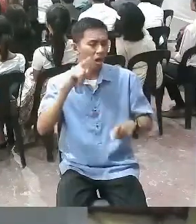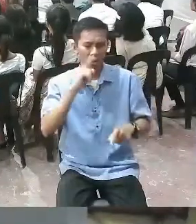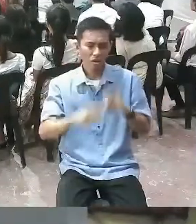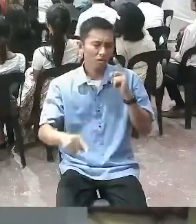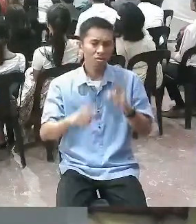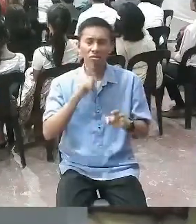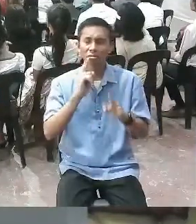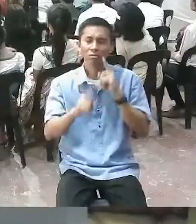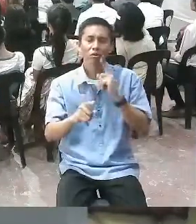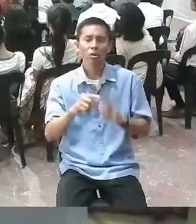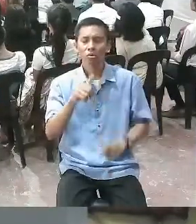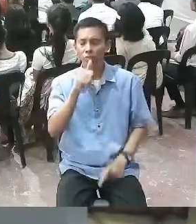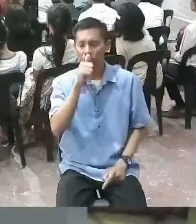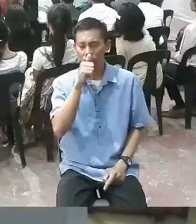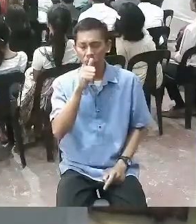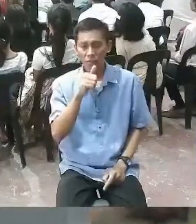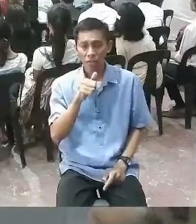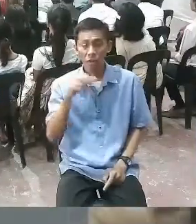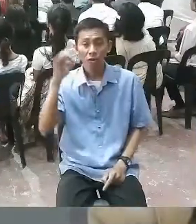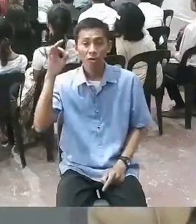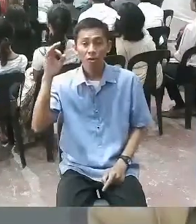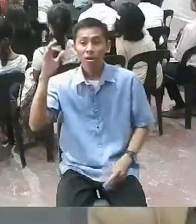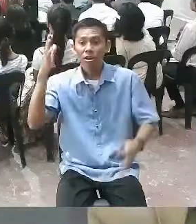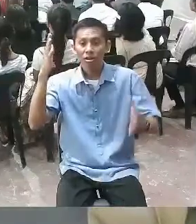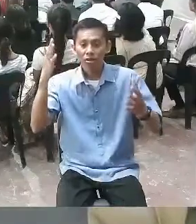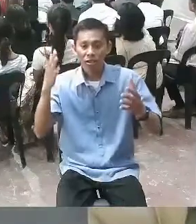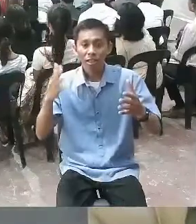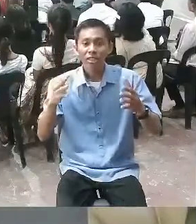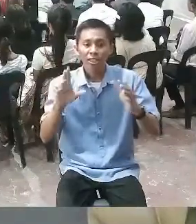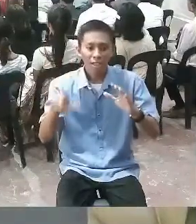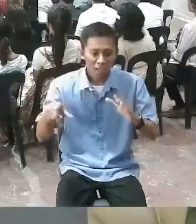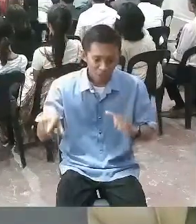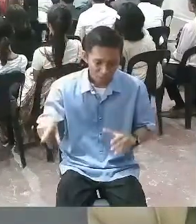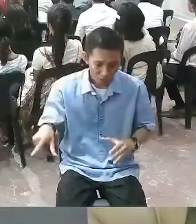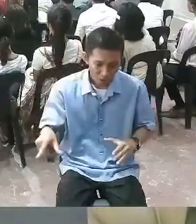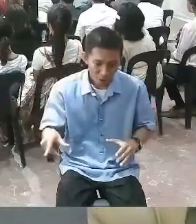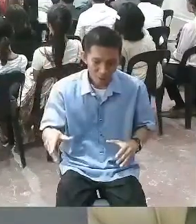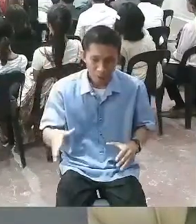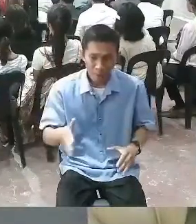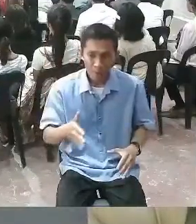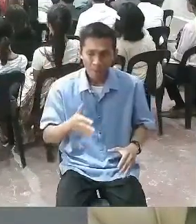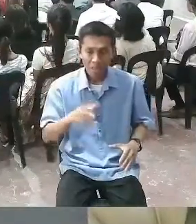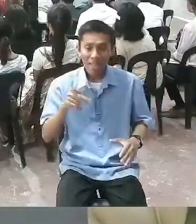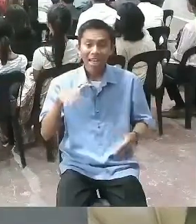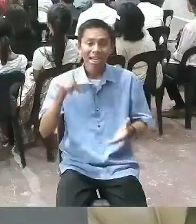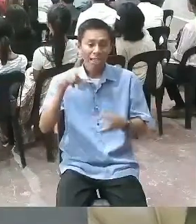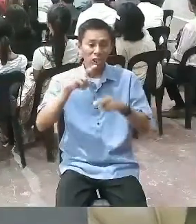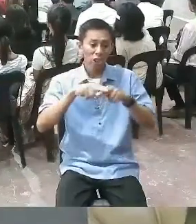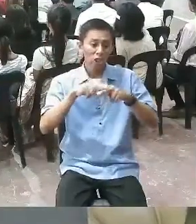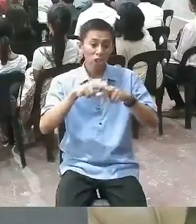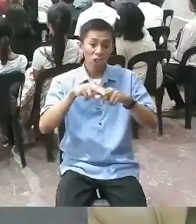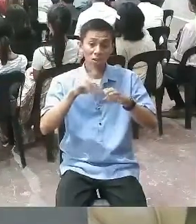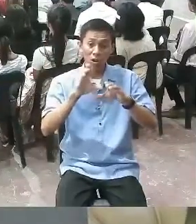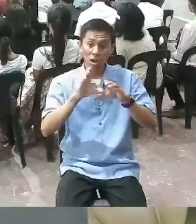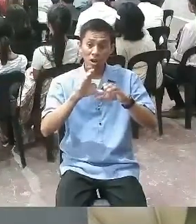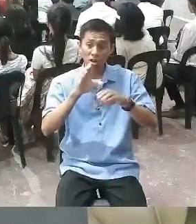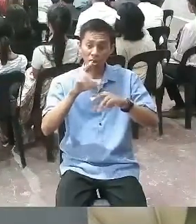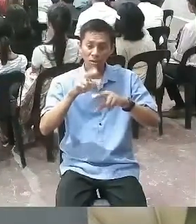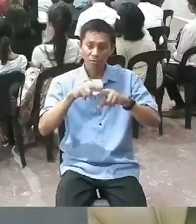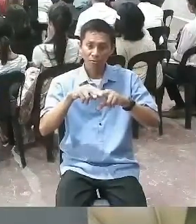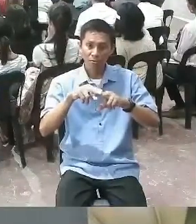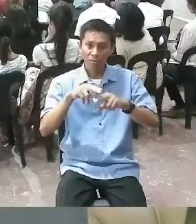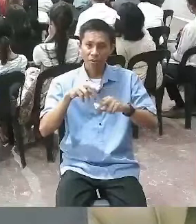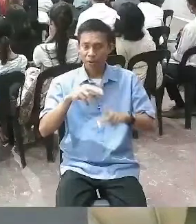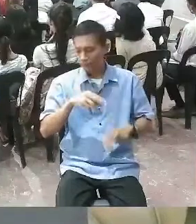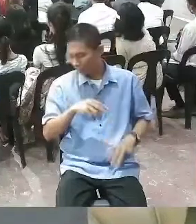talk. Finally, my wife found me sitting in this chair, and it took me